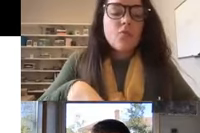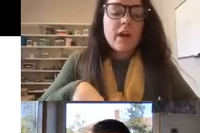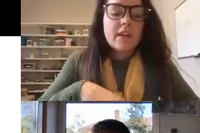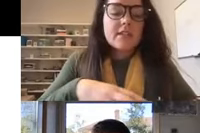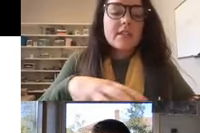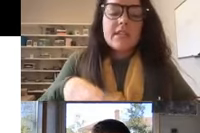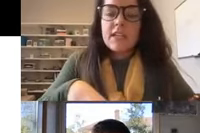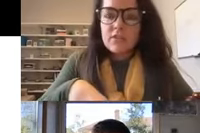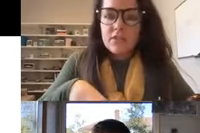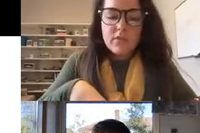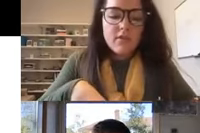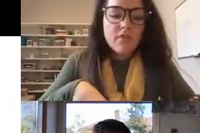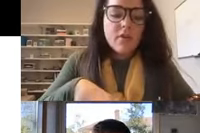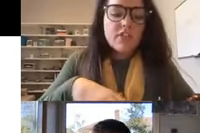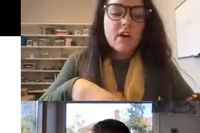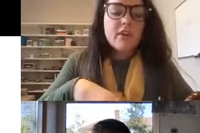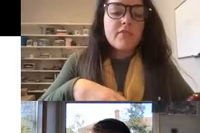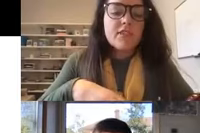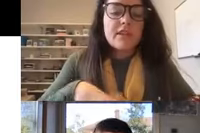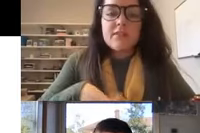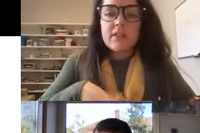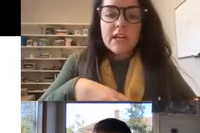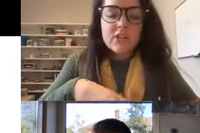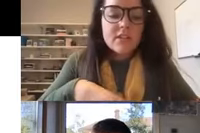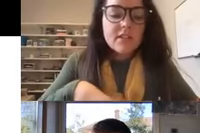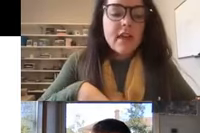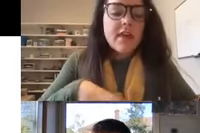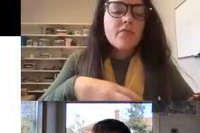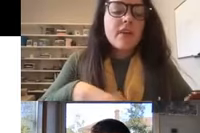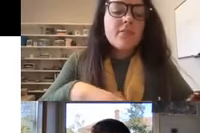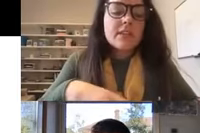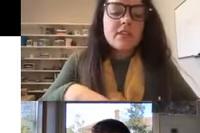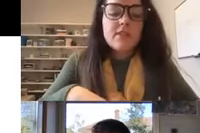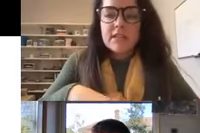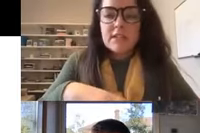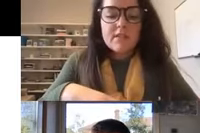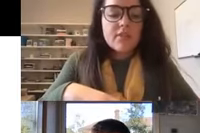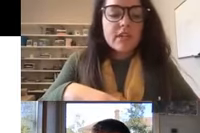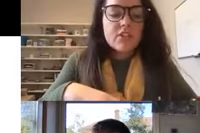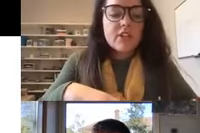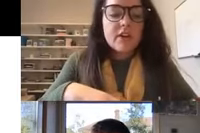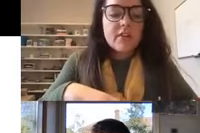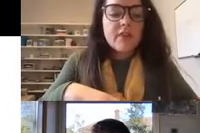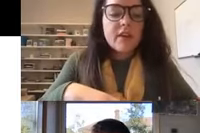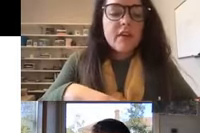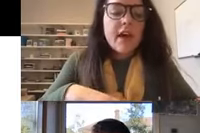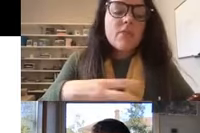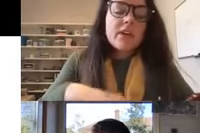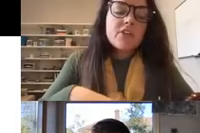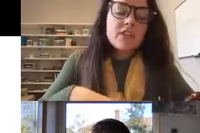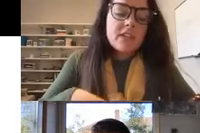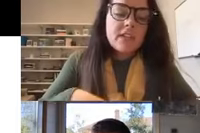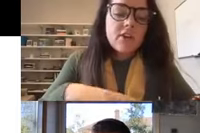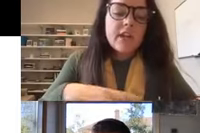which whiteness continues to inform geography specifications and the framings of lessons in British geography. And